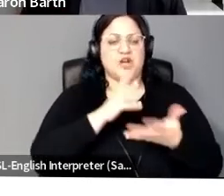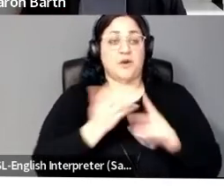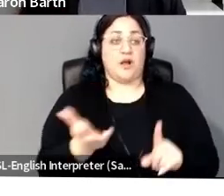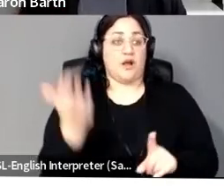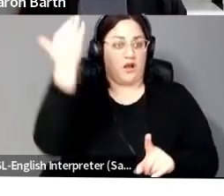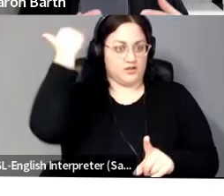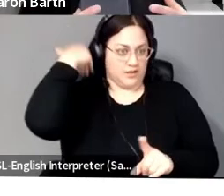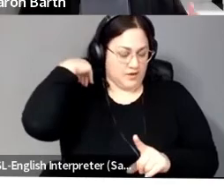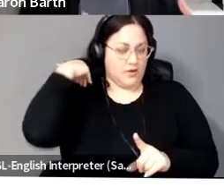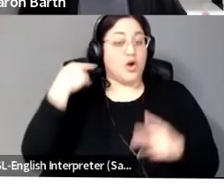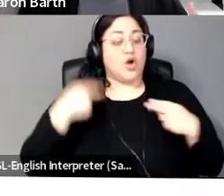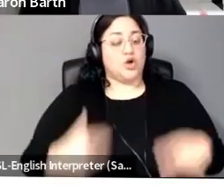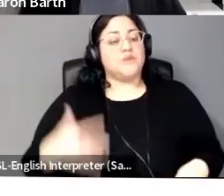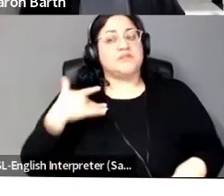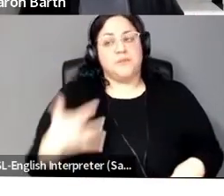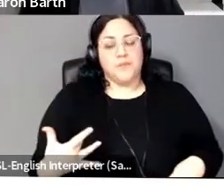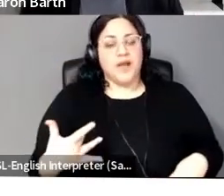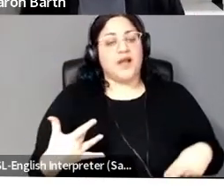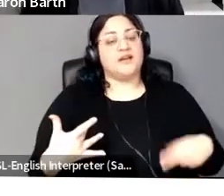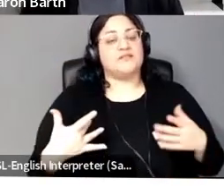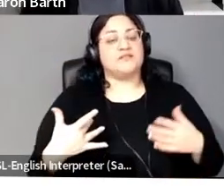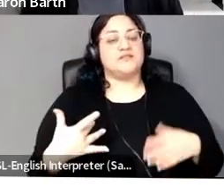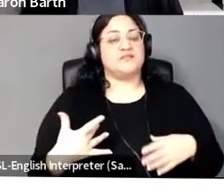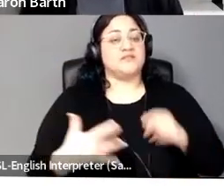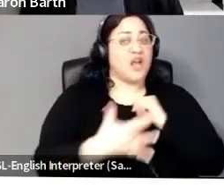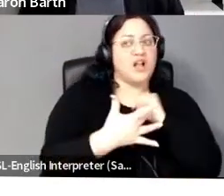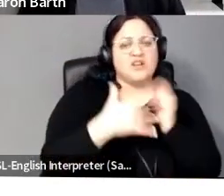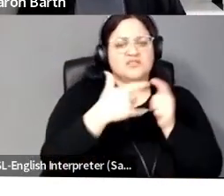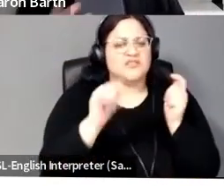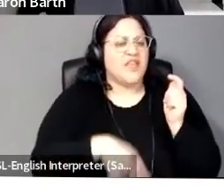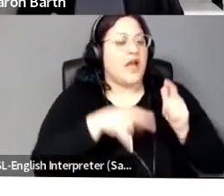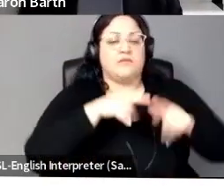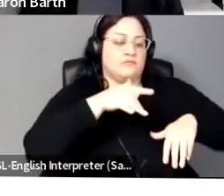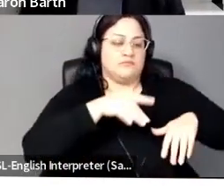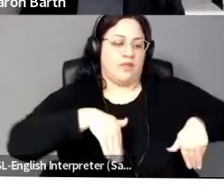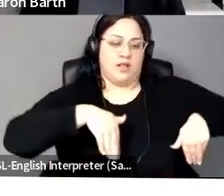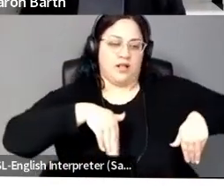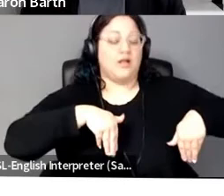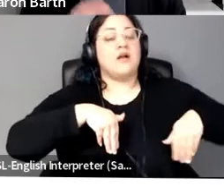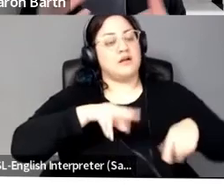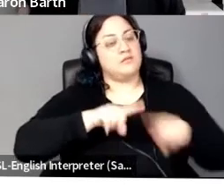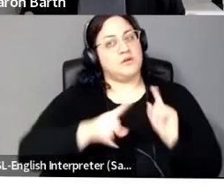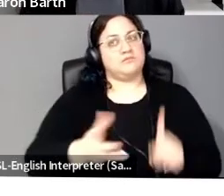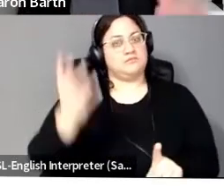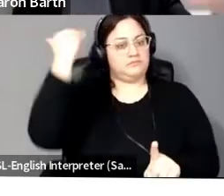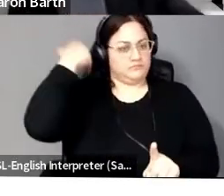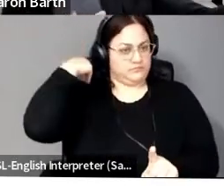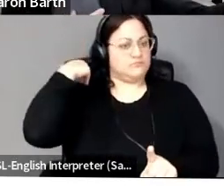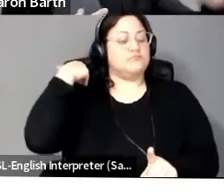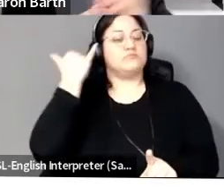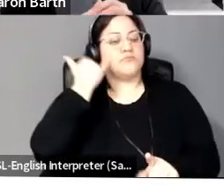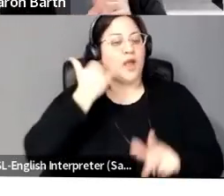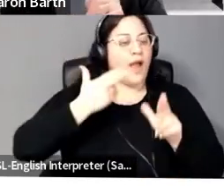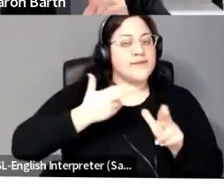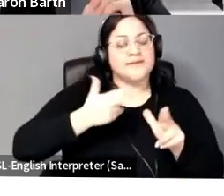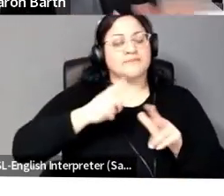and we were less evolved as a species at the time, We needed a quick way to decide when we